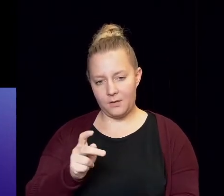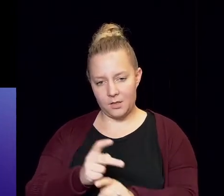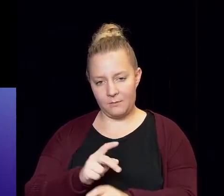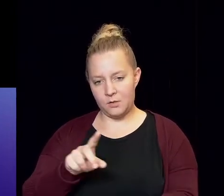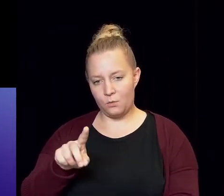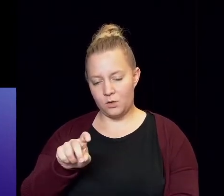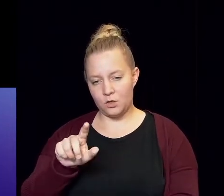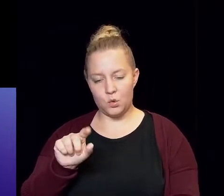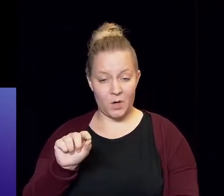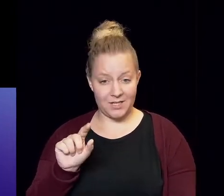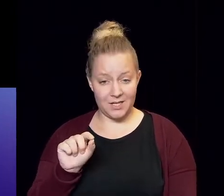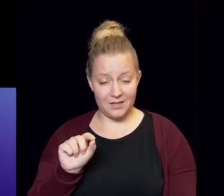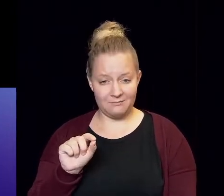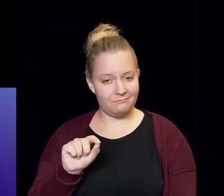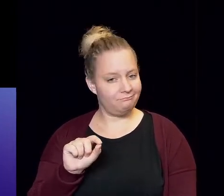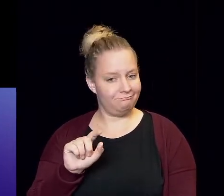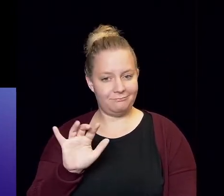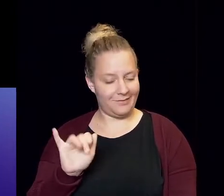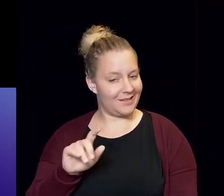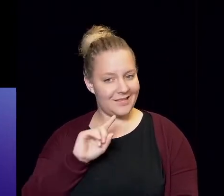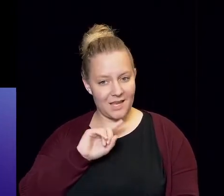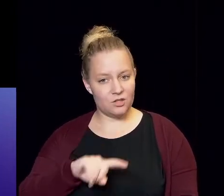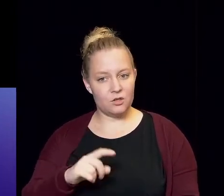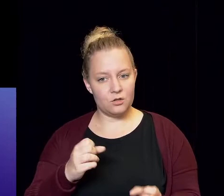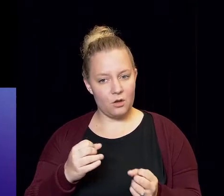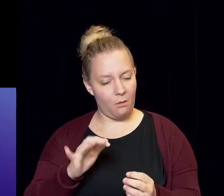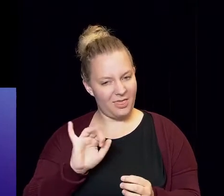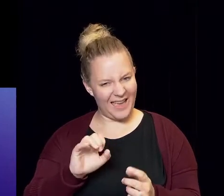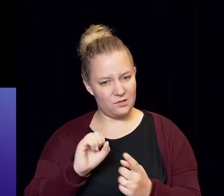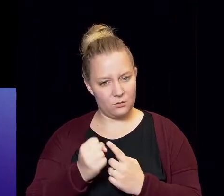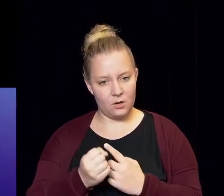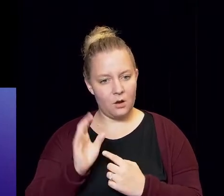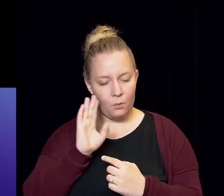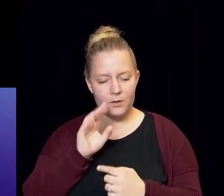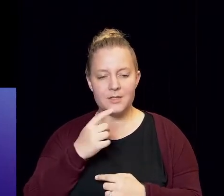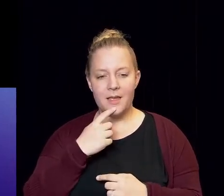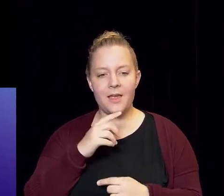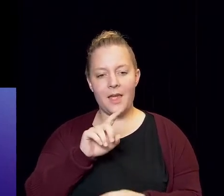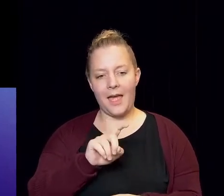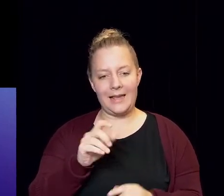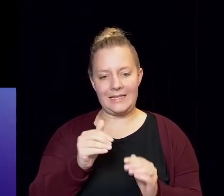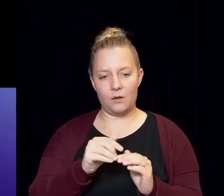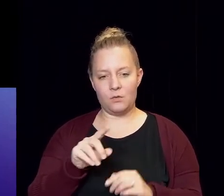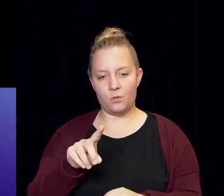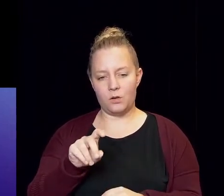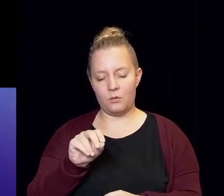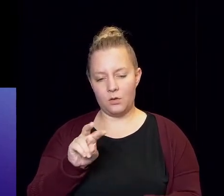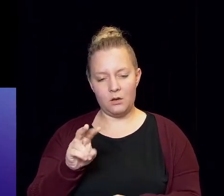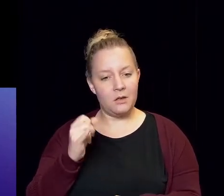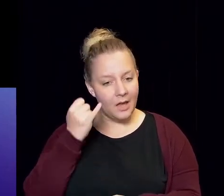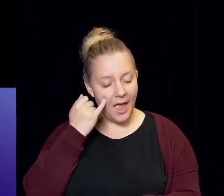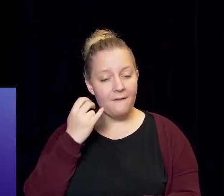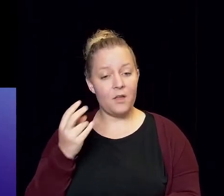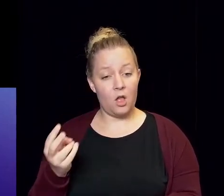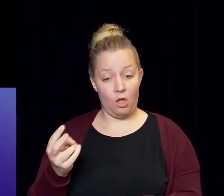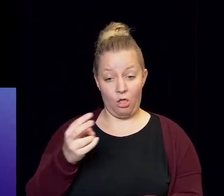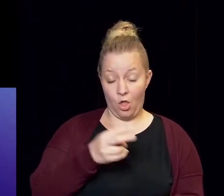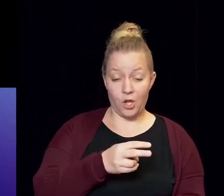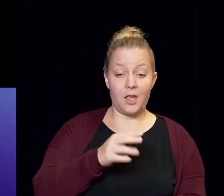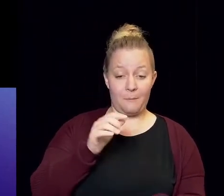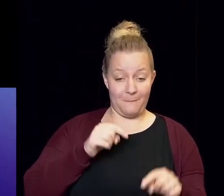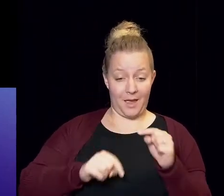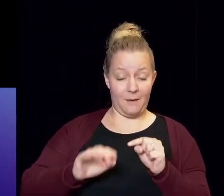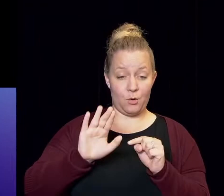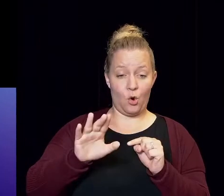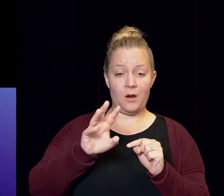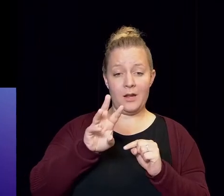times 120 and get my answer. So in this case, I will say x equals 102. And if you look back at your 6-1 notes